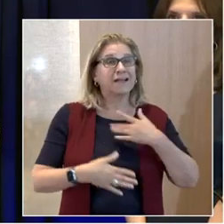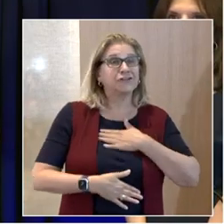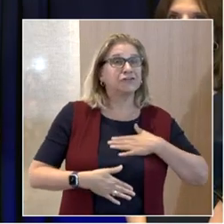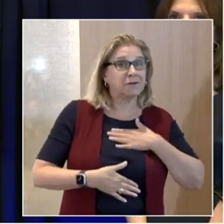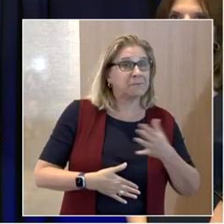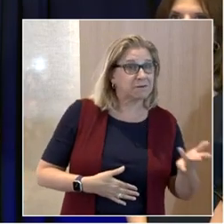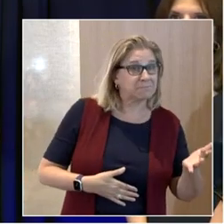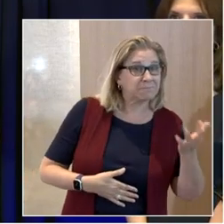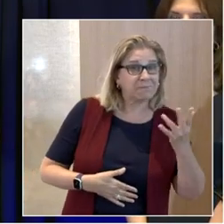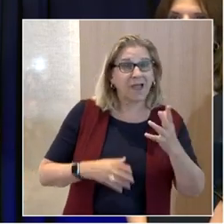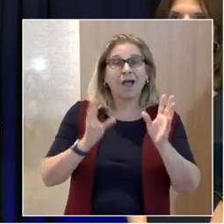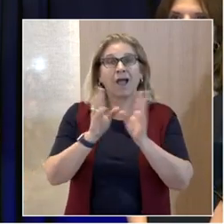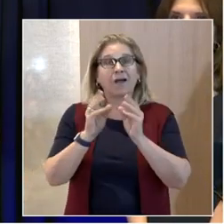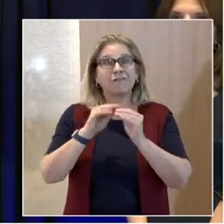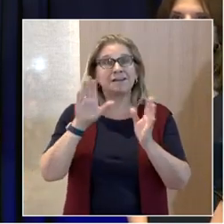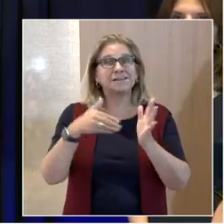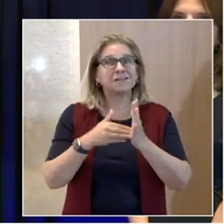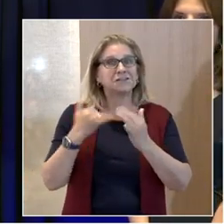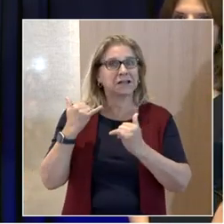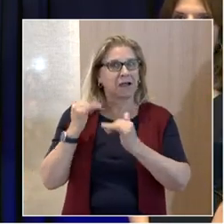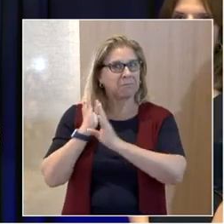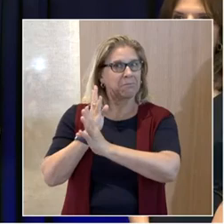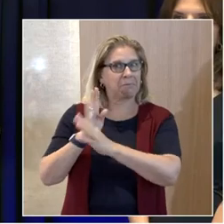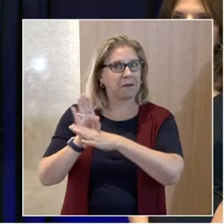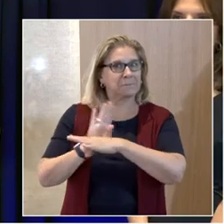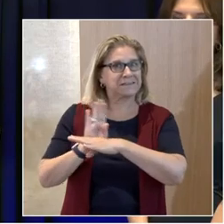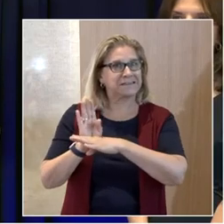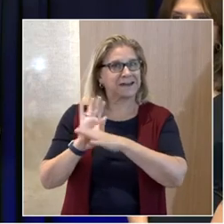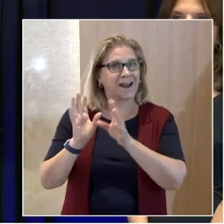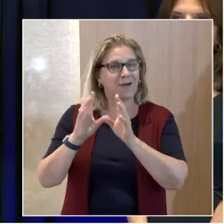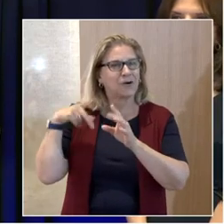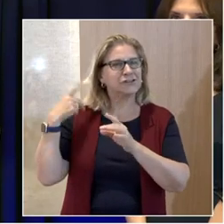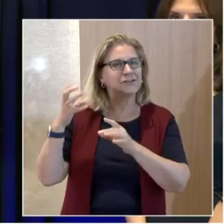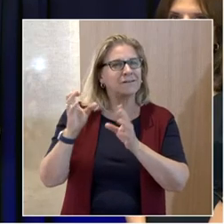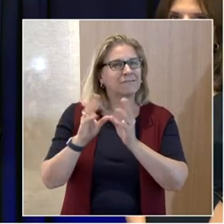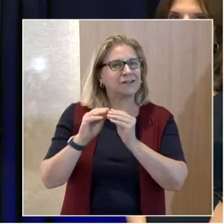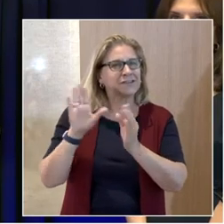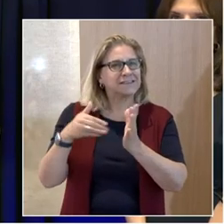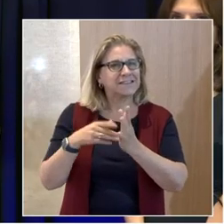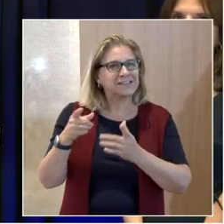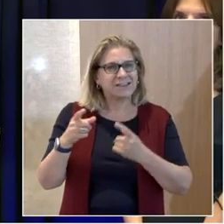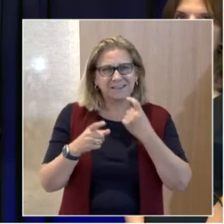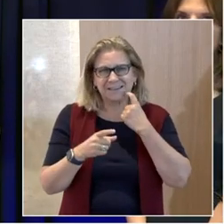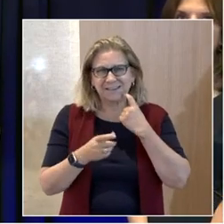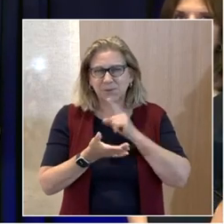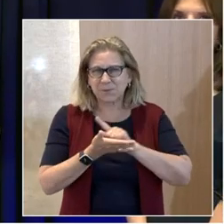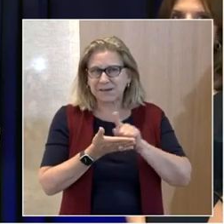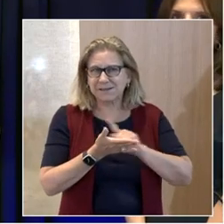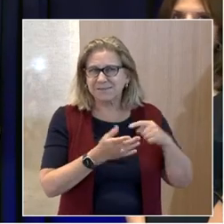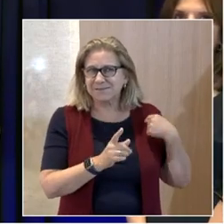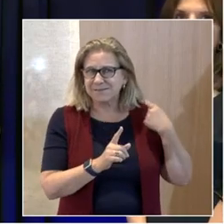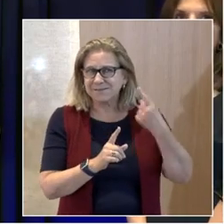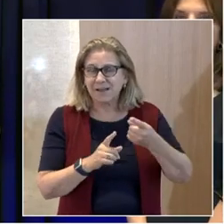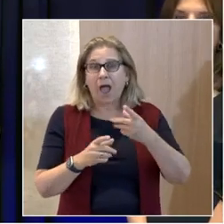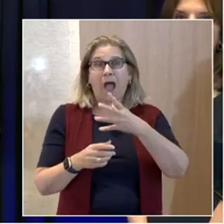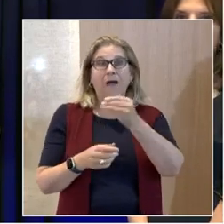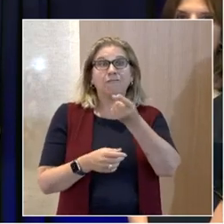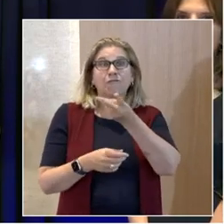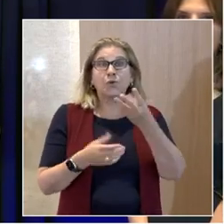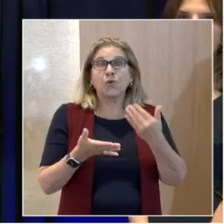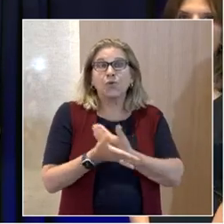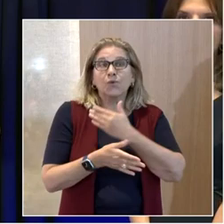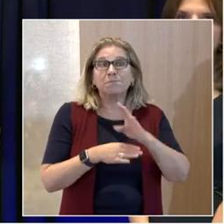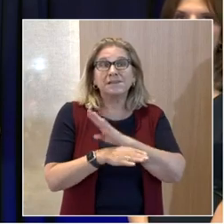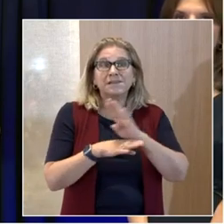is thriving. And we've even had some really great happenings in recent weeks, businesses that have opened. Some of you were at the official